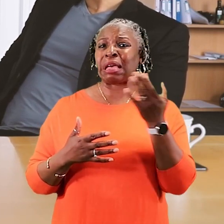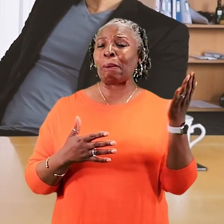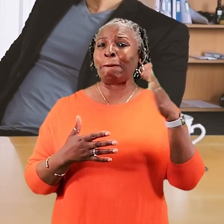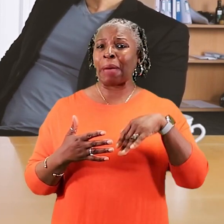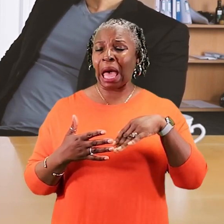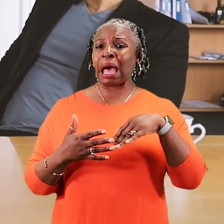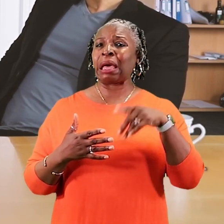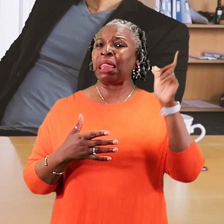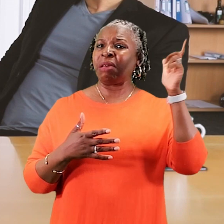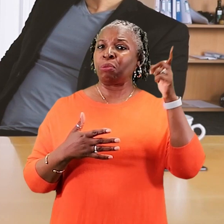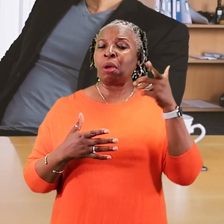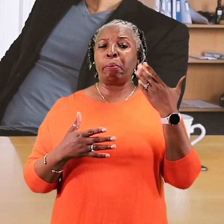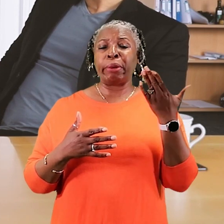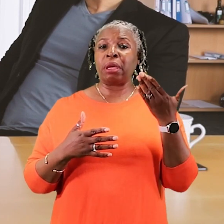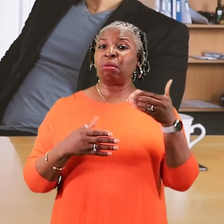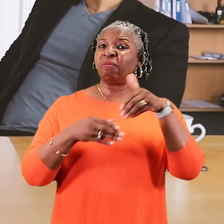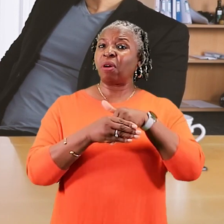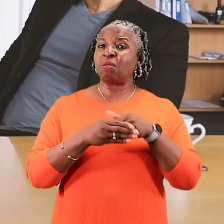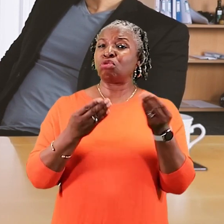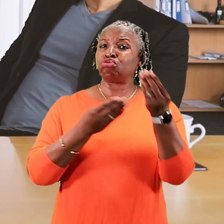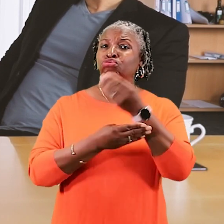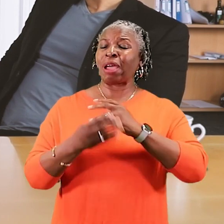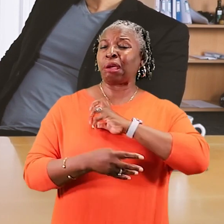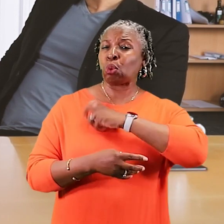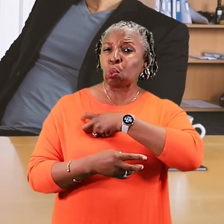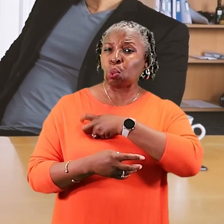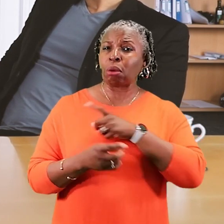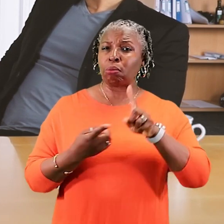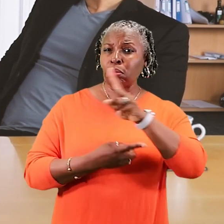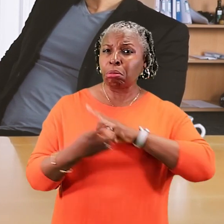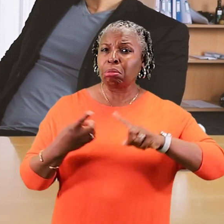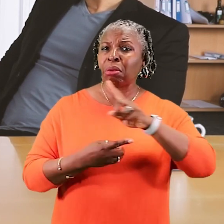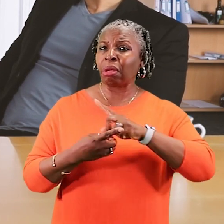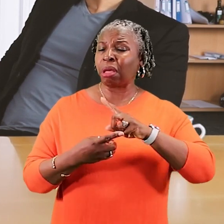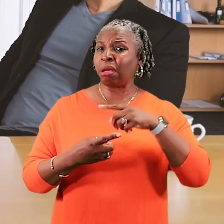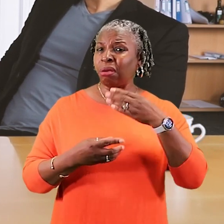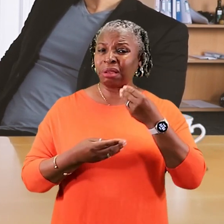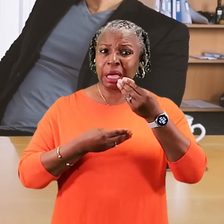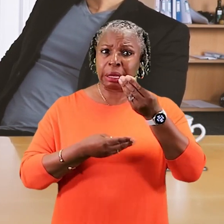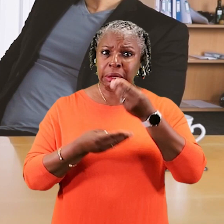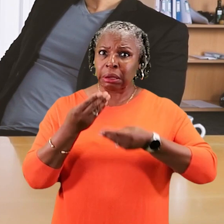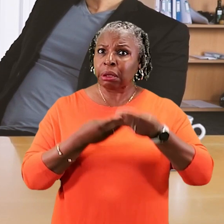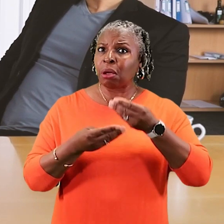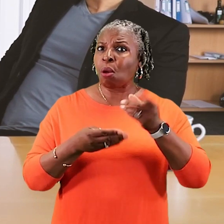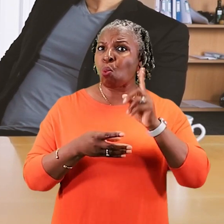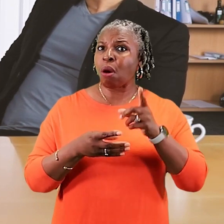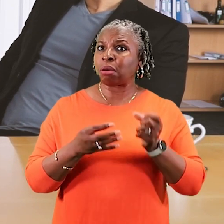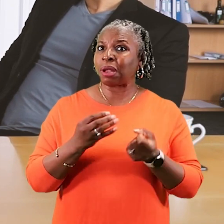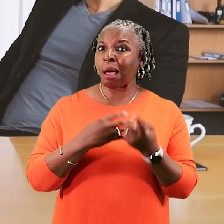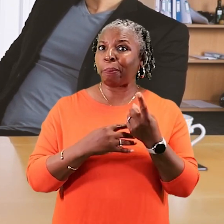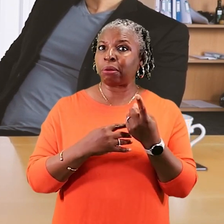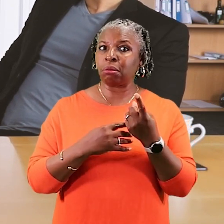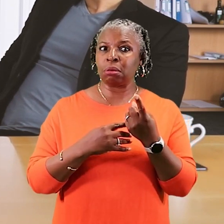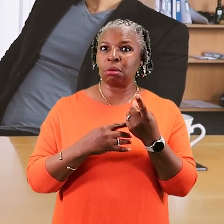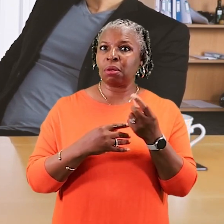I went at 19, I went to a trade union meeting, and someone was talking about what was happening in the Isle of Dogs and how black people were